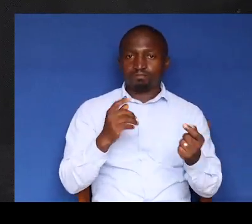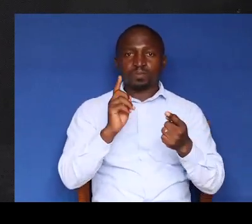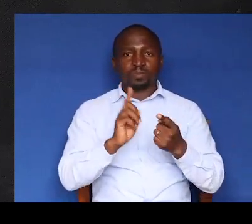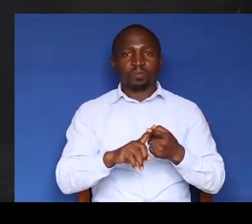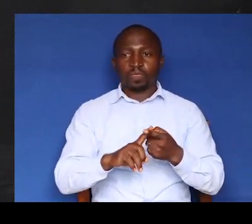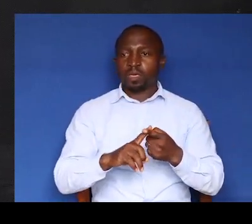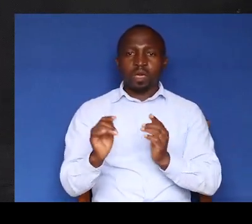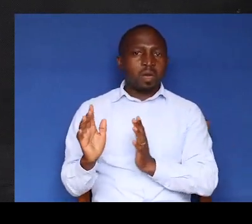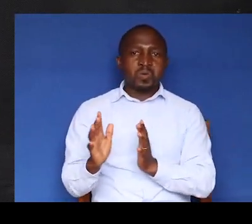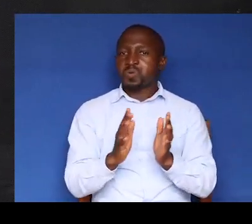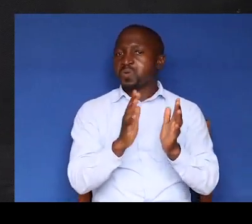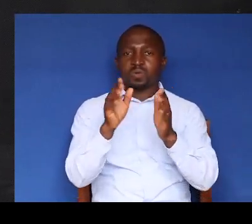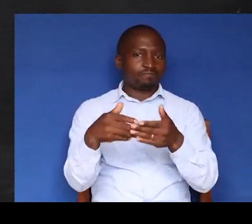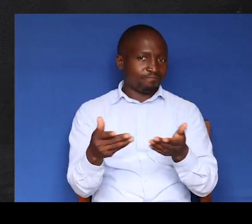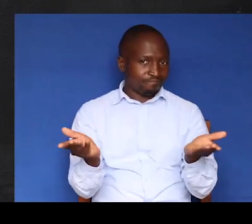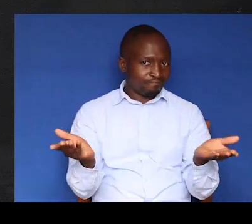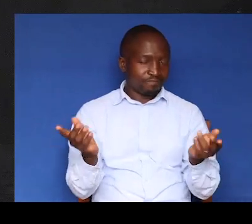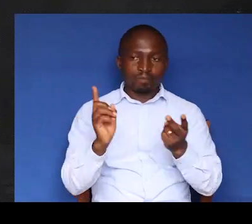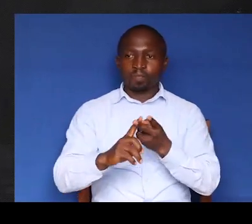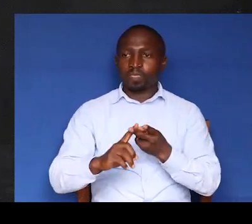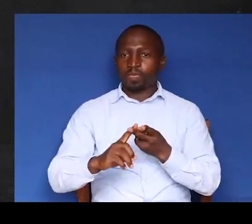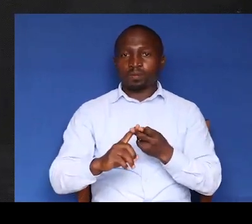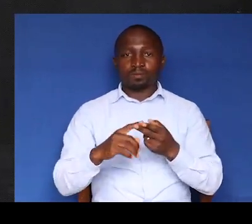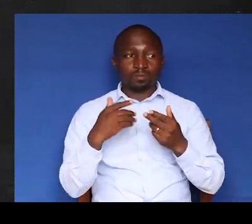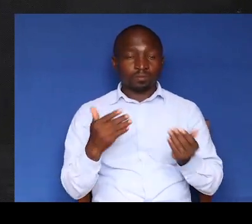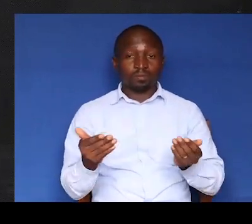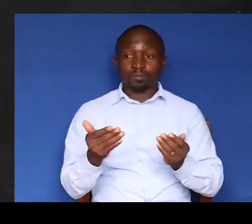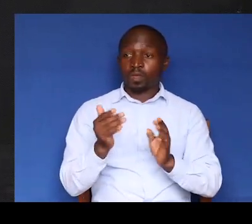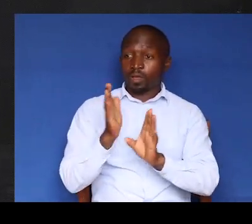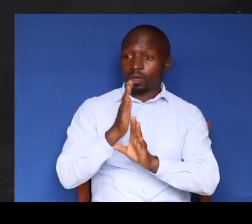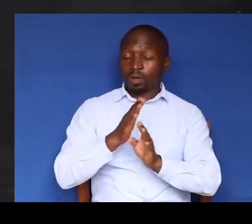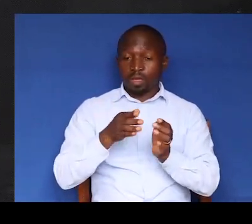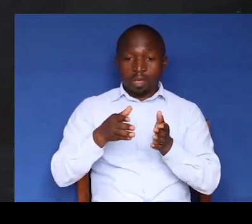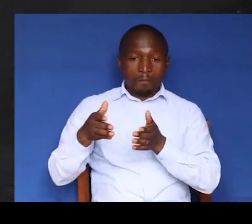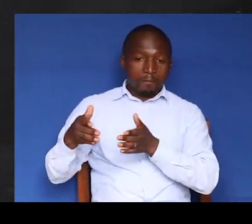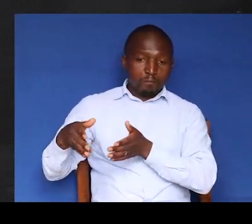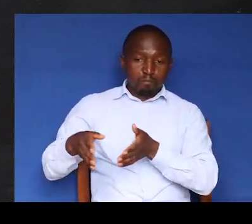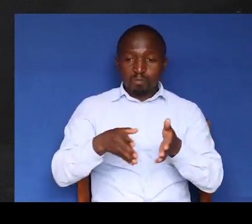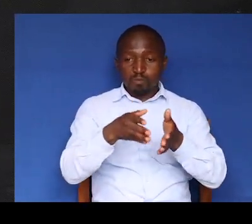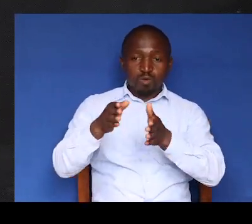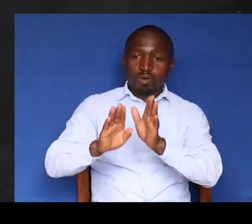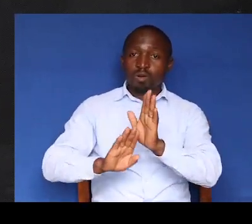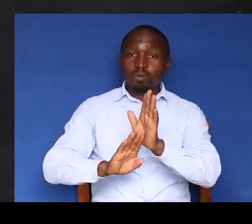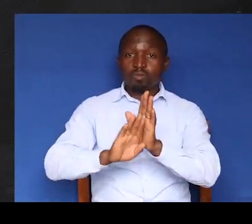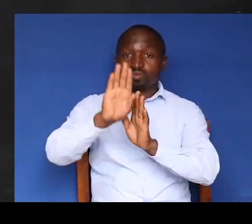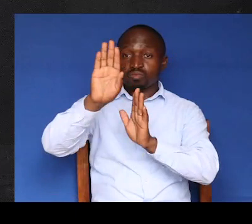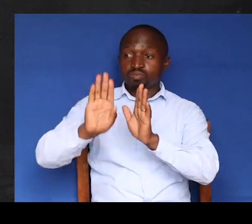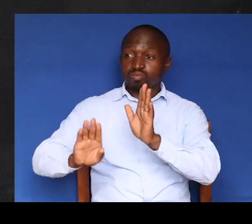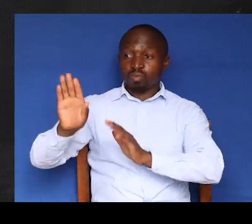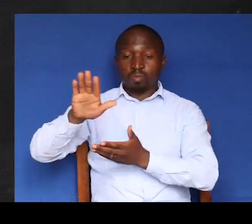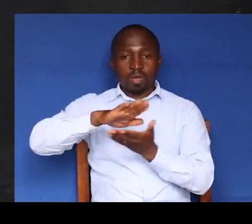less evaporated, by being less transpirated. So the situation of river regime in areas of